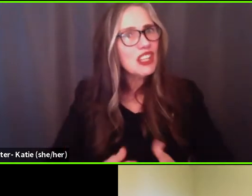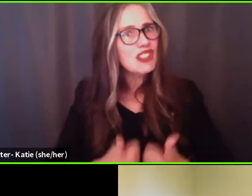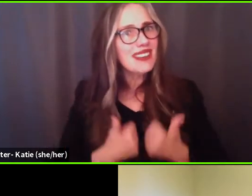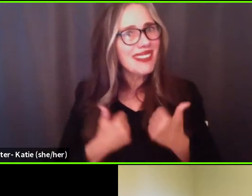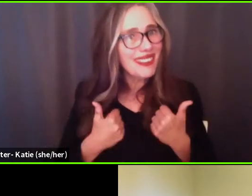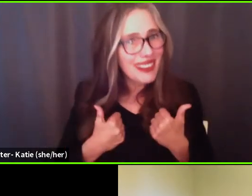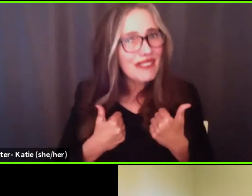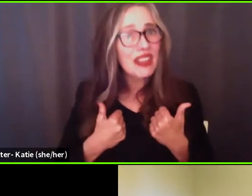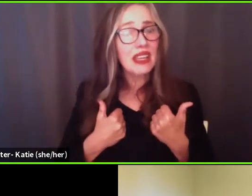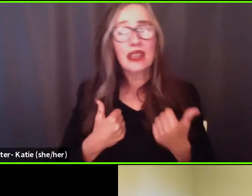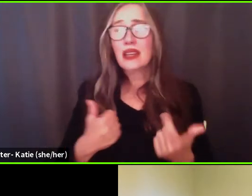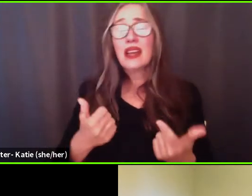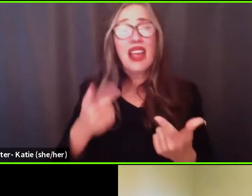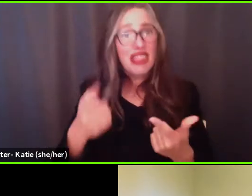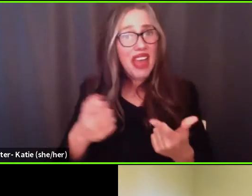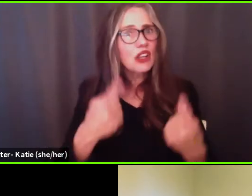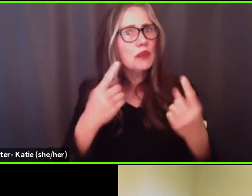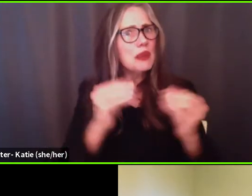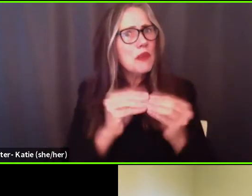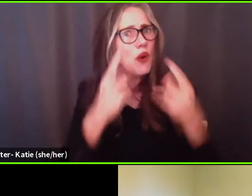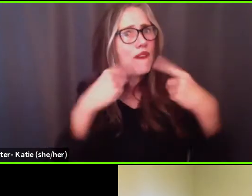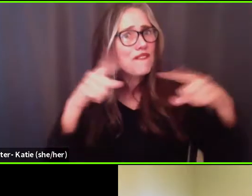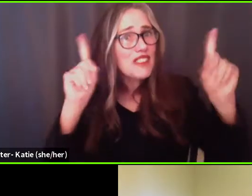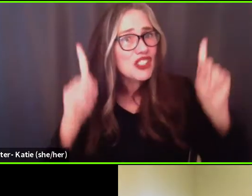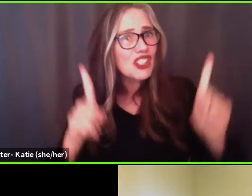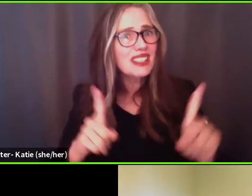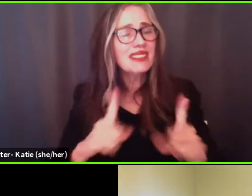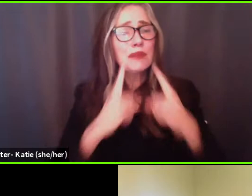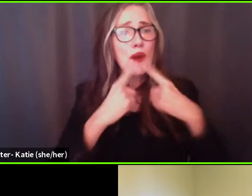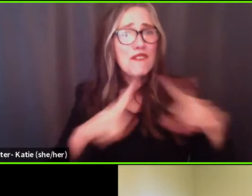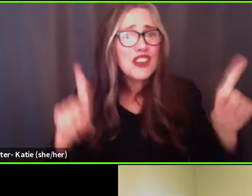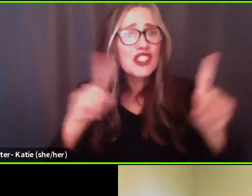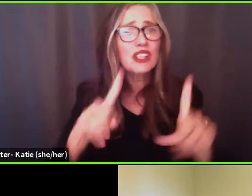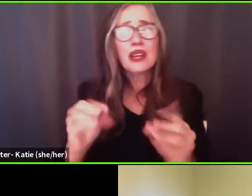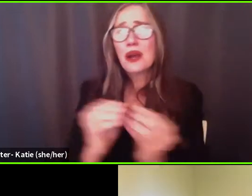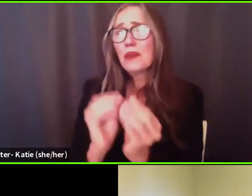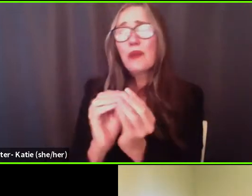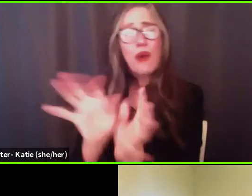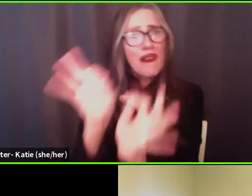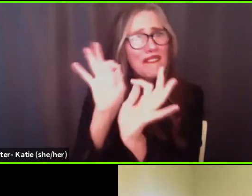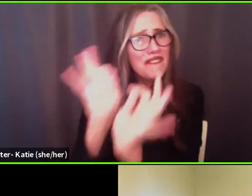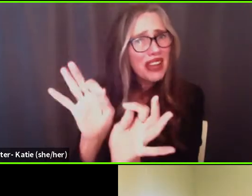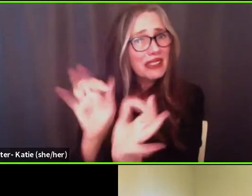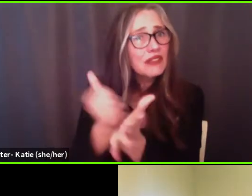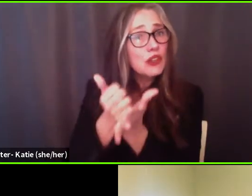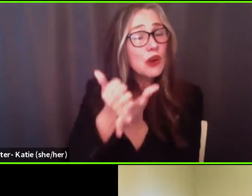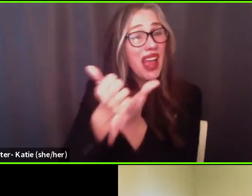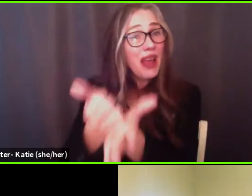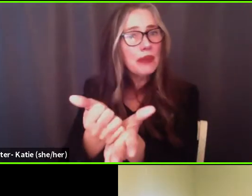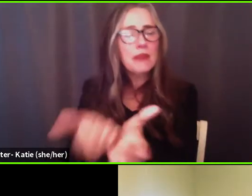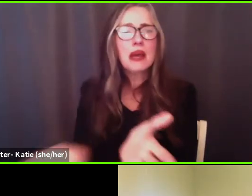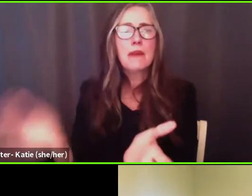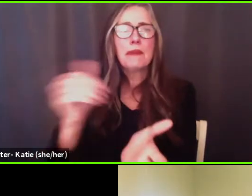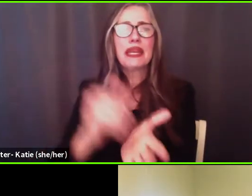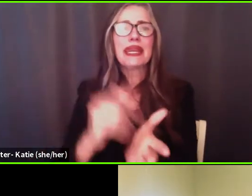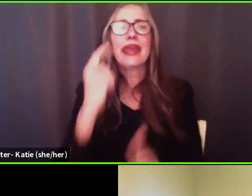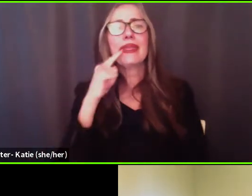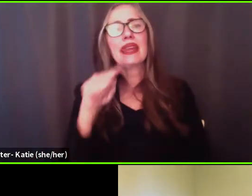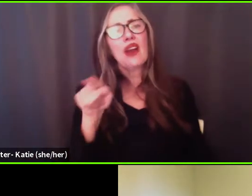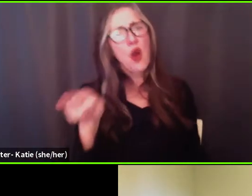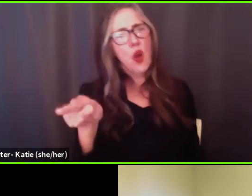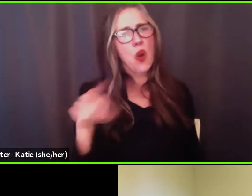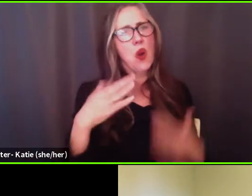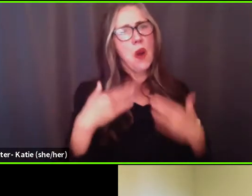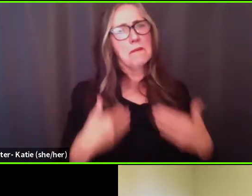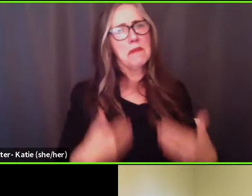more efficient and effective in the long run but again this attribution error continues to cause people to look to the body